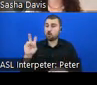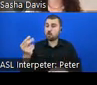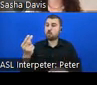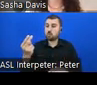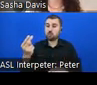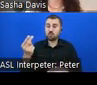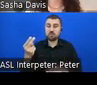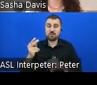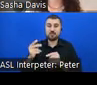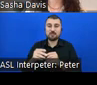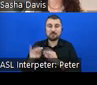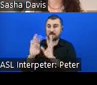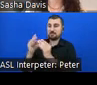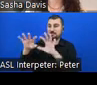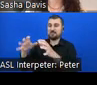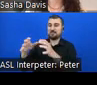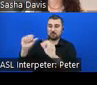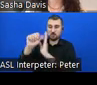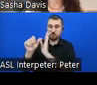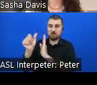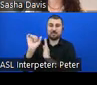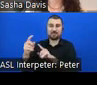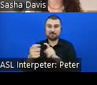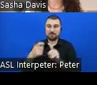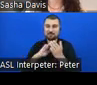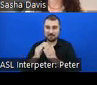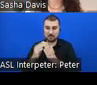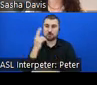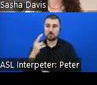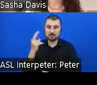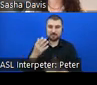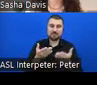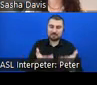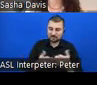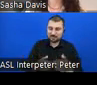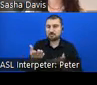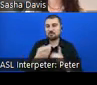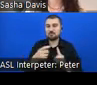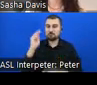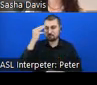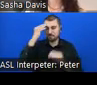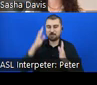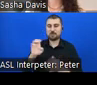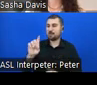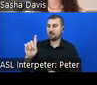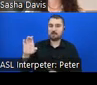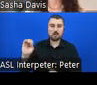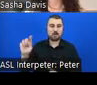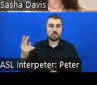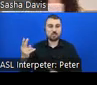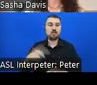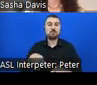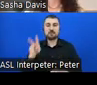comes into view, a gift to the city in honor of the service of Mayor Ed Koch. Only several doors